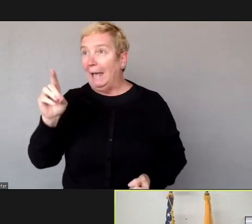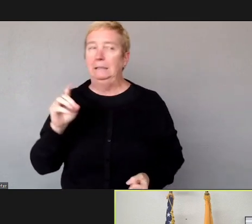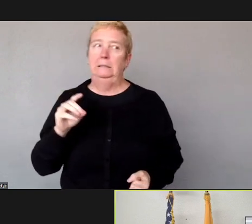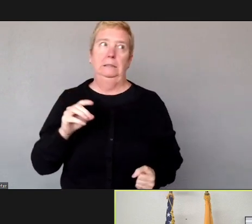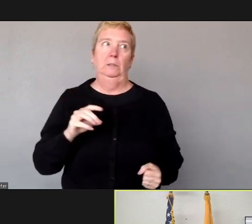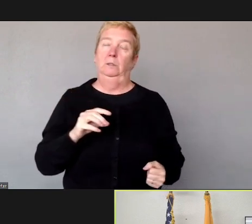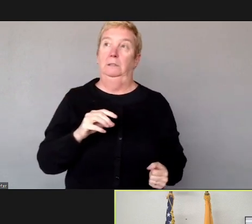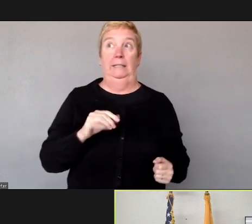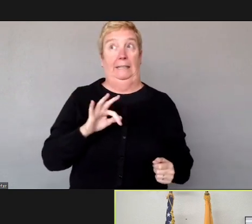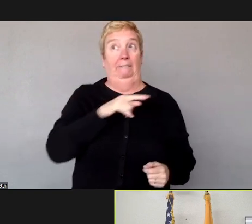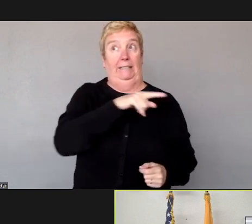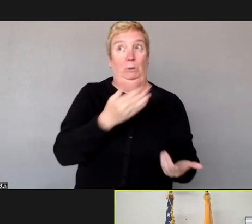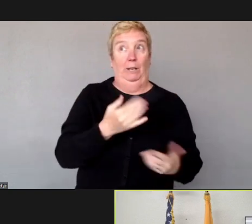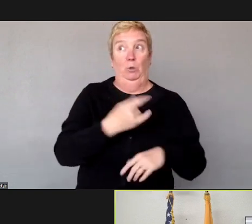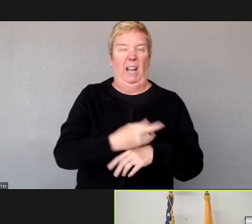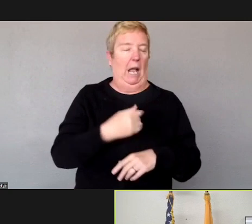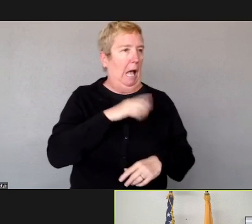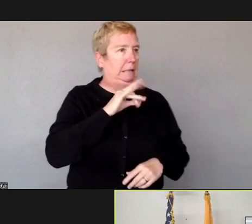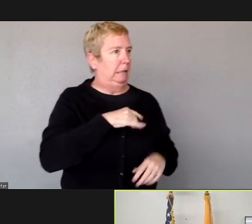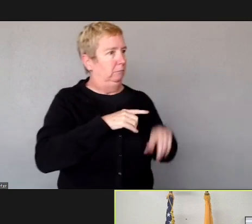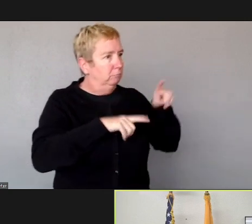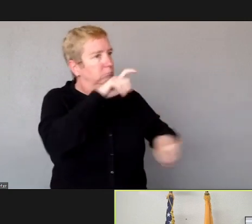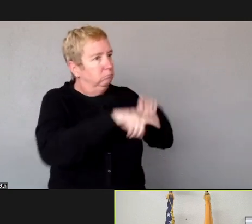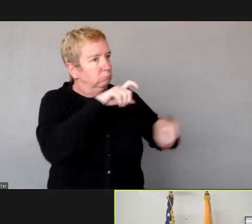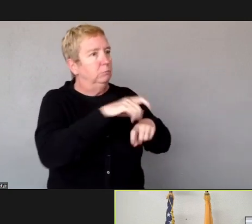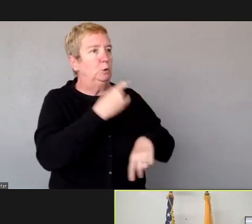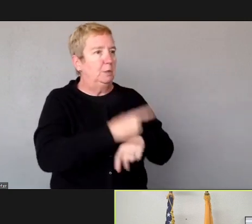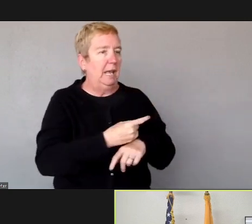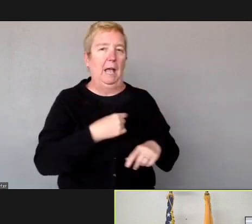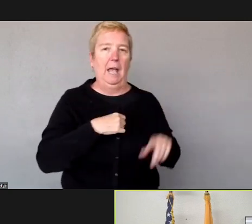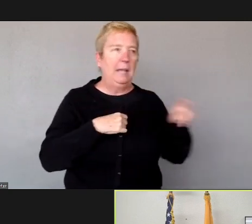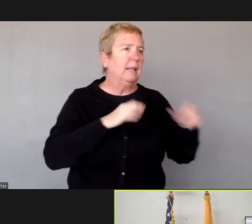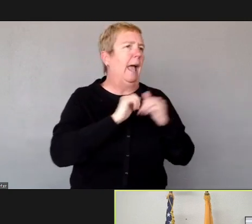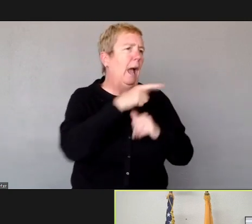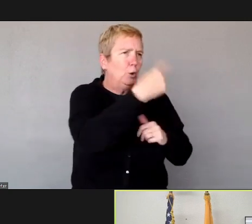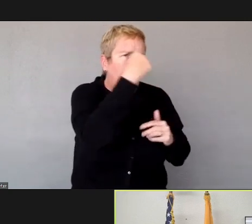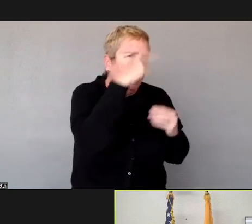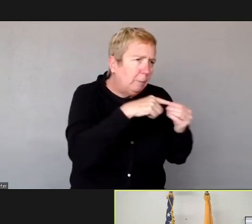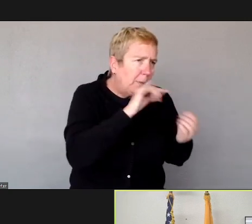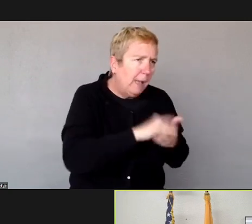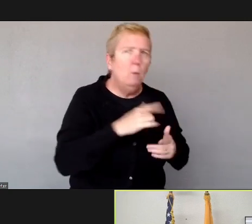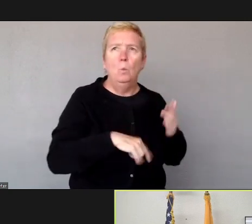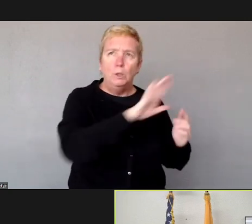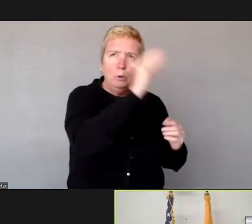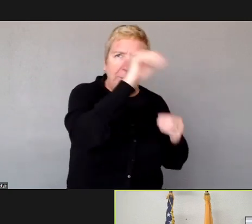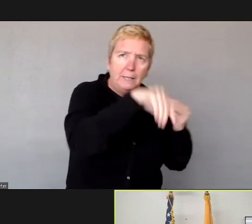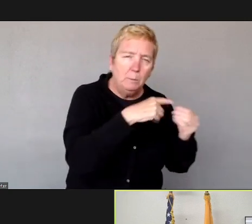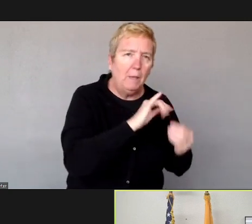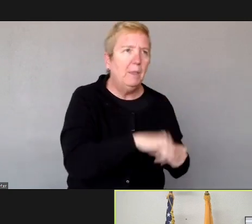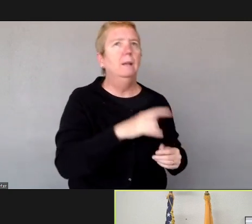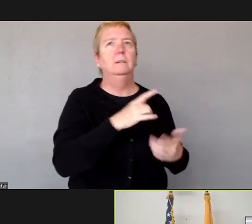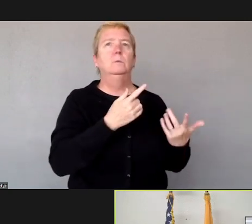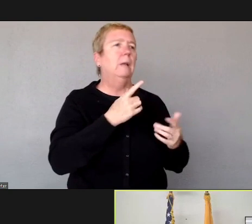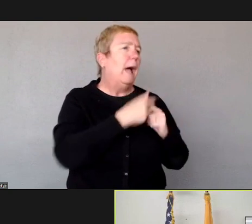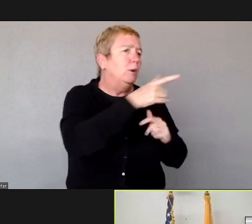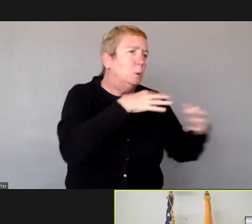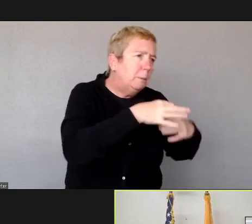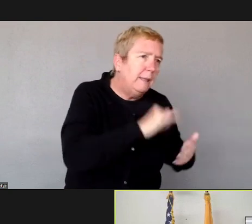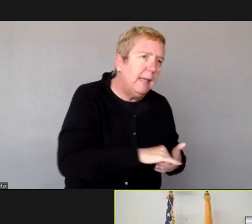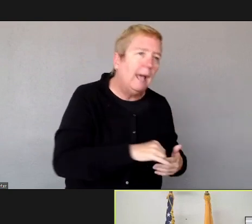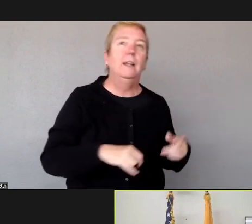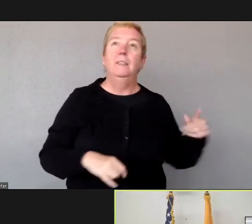him today at great length. All my questions are, how are you thinking about this? What's your opinion about that? Like, do you have any explanation for this?